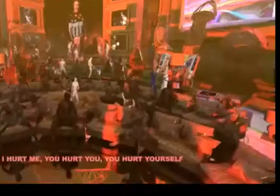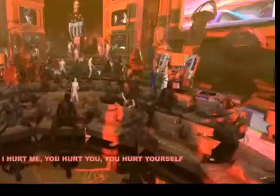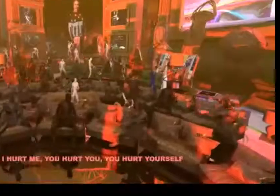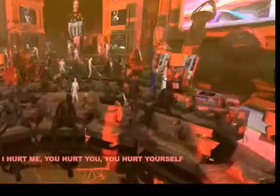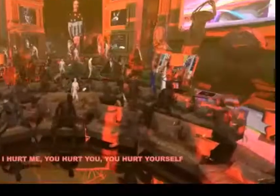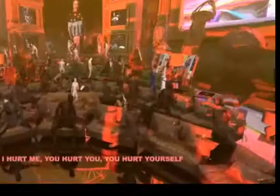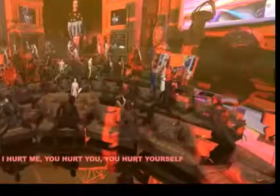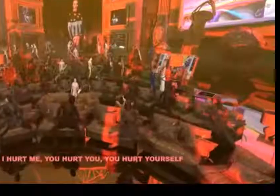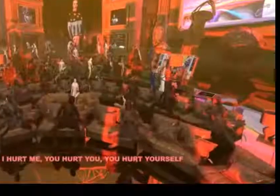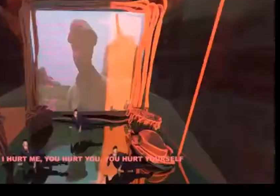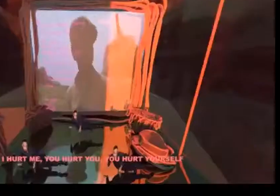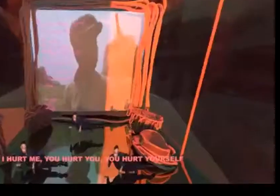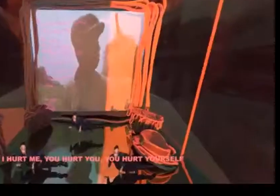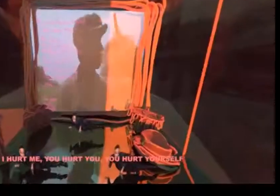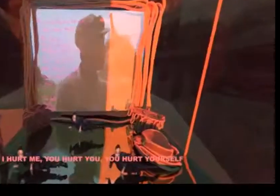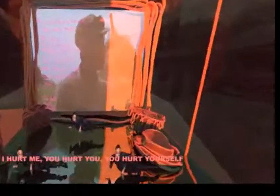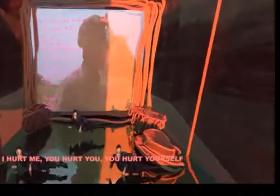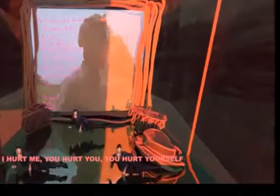You hurt yourself.